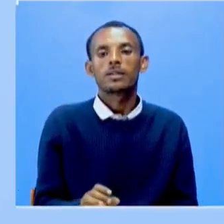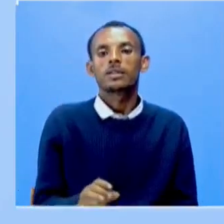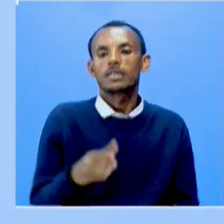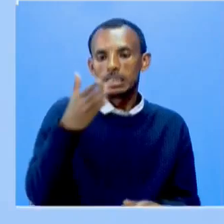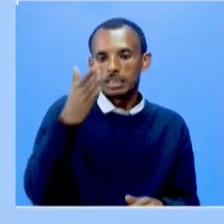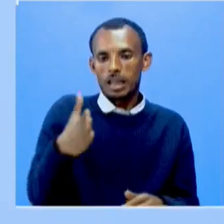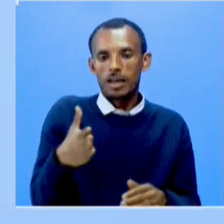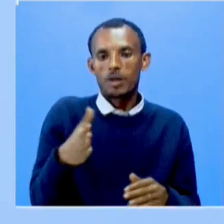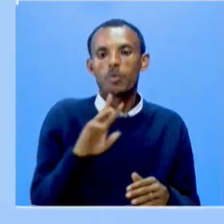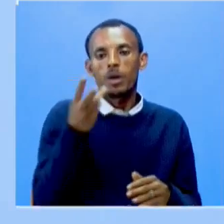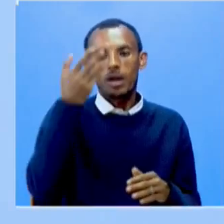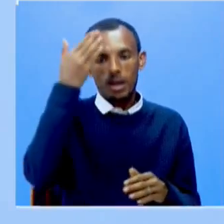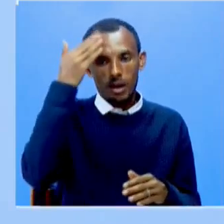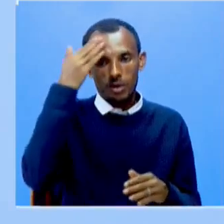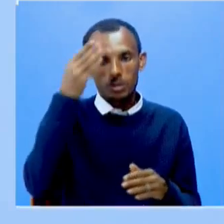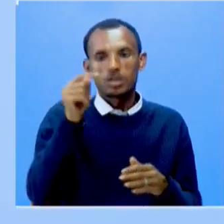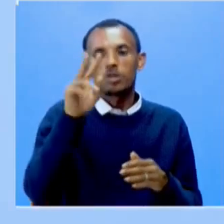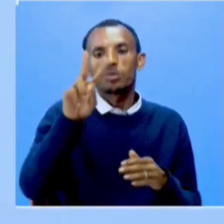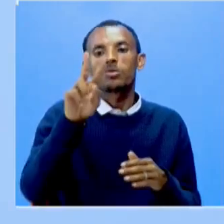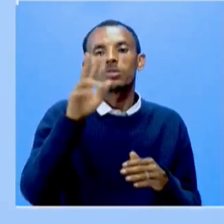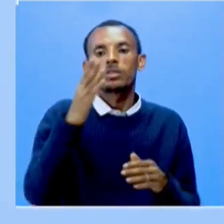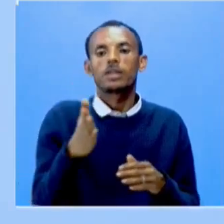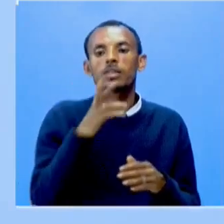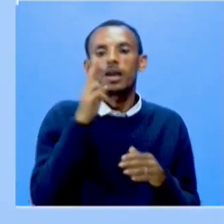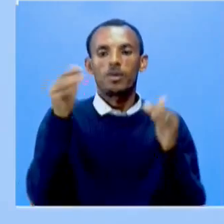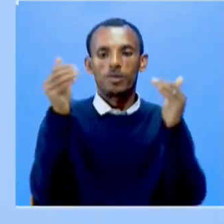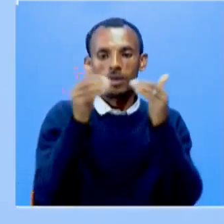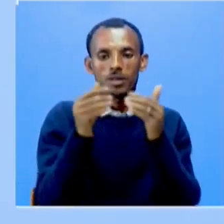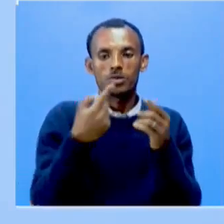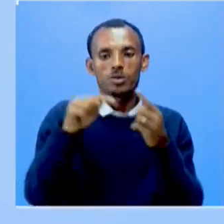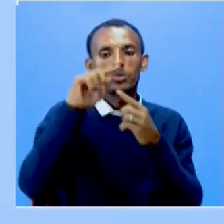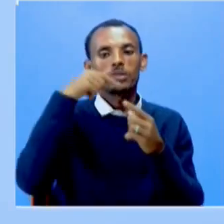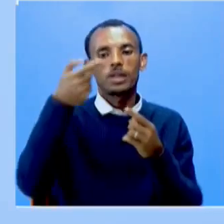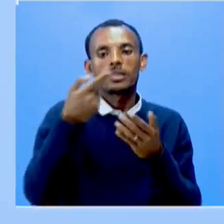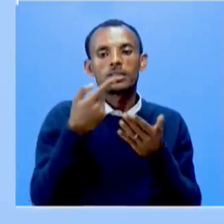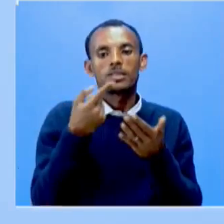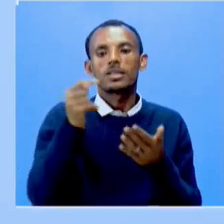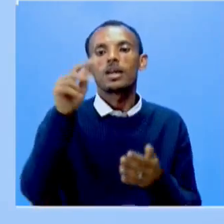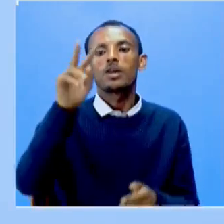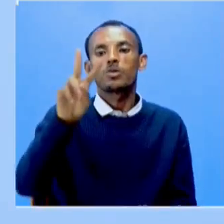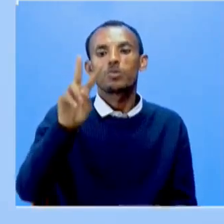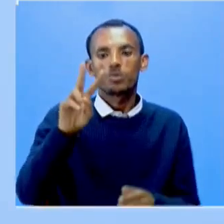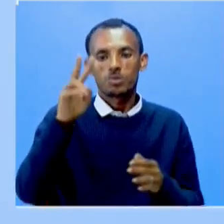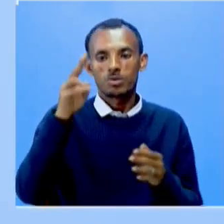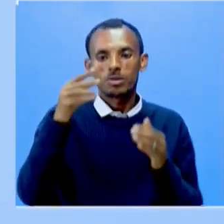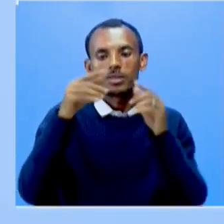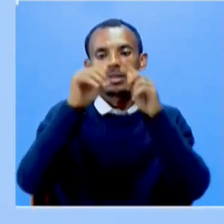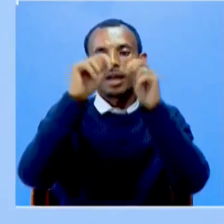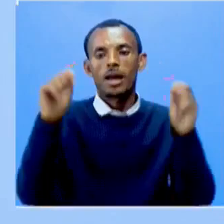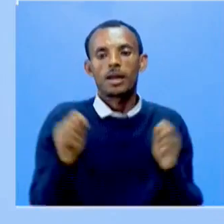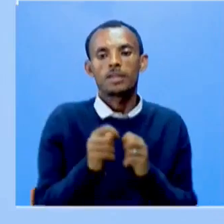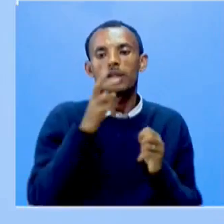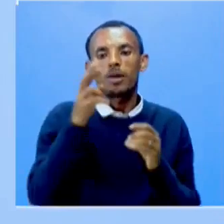two triangles are congruent. To say the two triangles are congruent, we need three